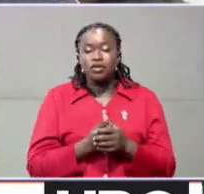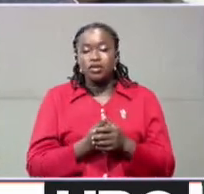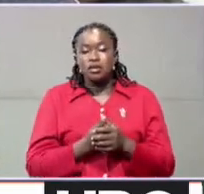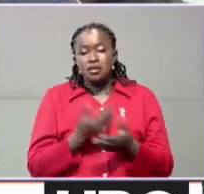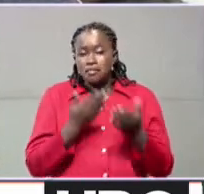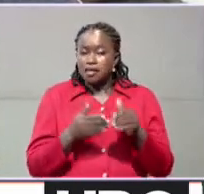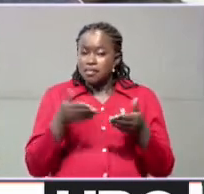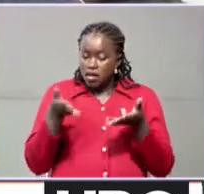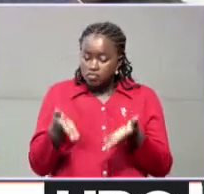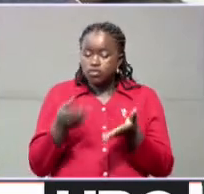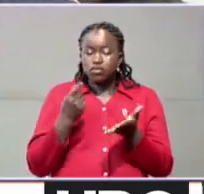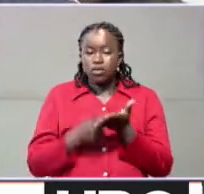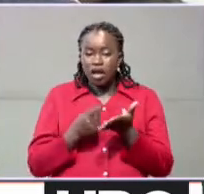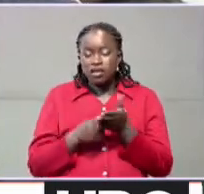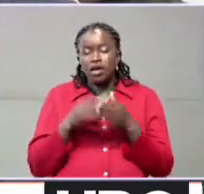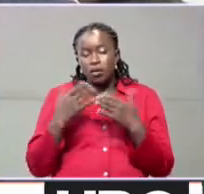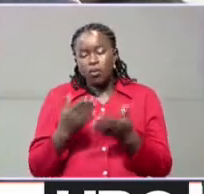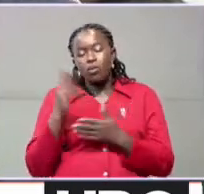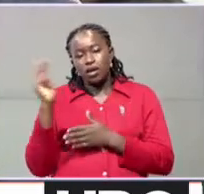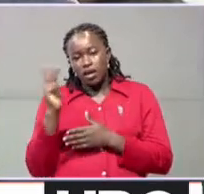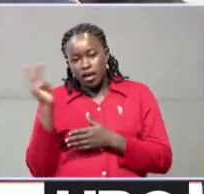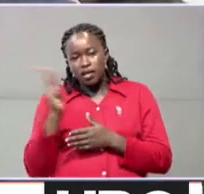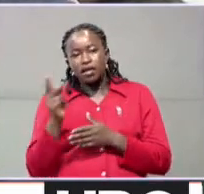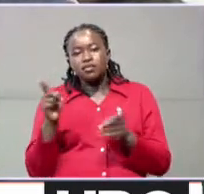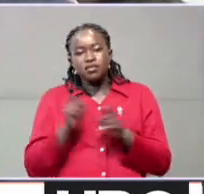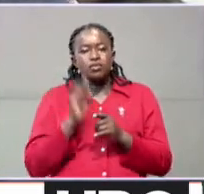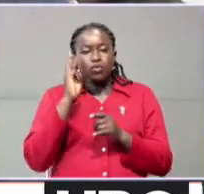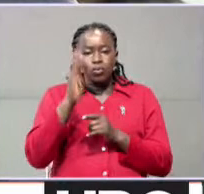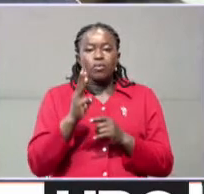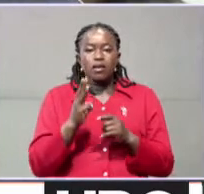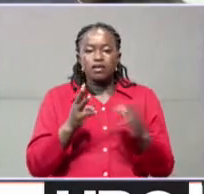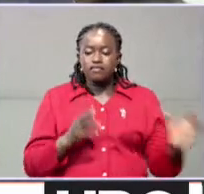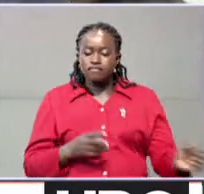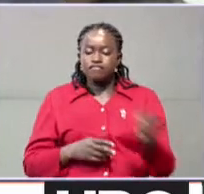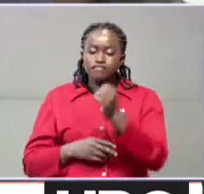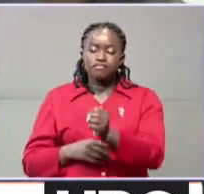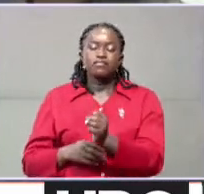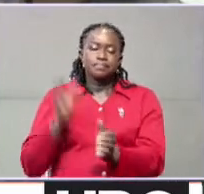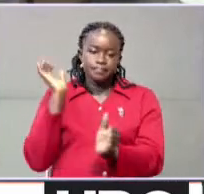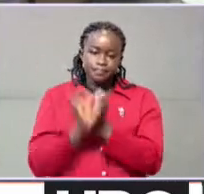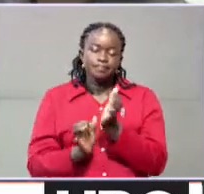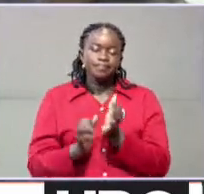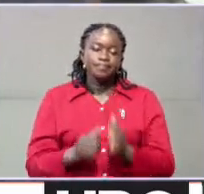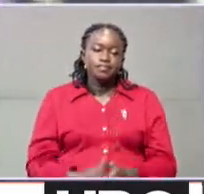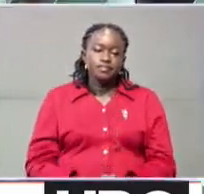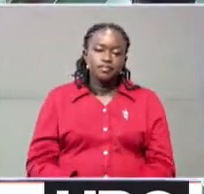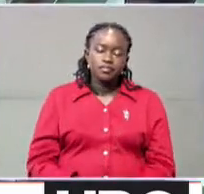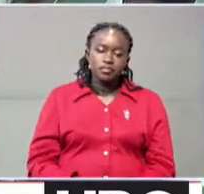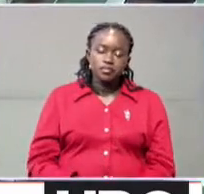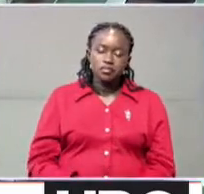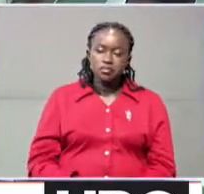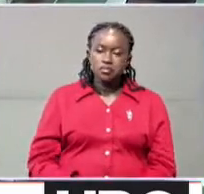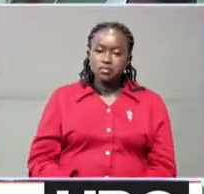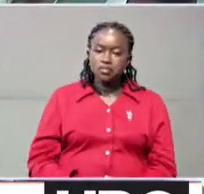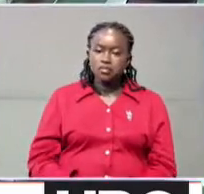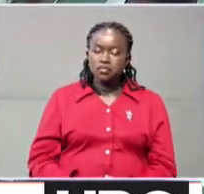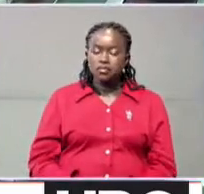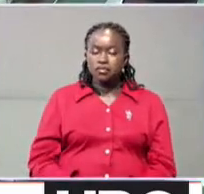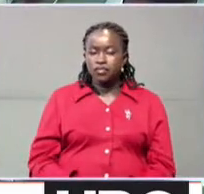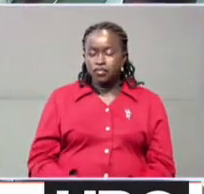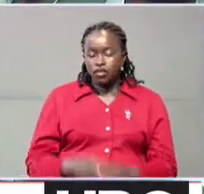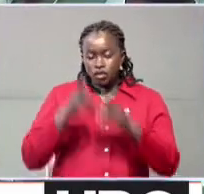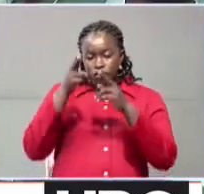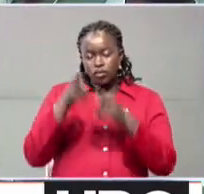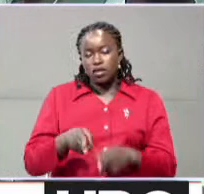in uganda or in kenya they will be brought to the book thank you thank you honorable felter